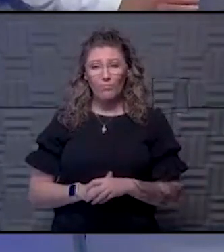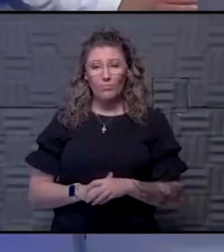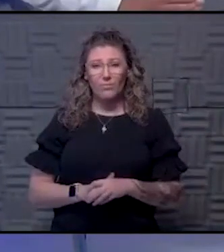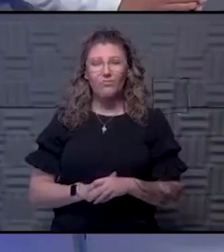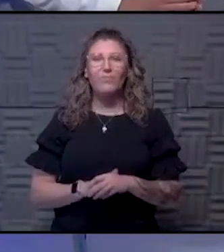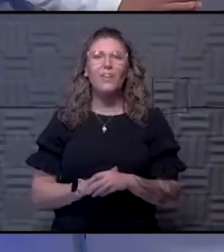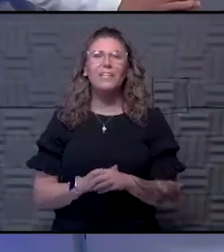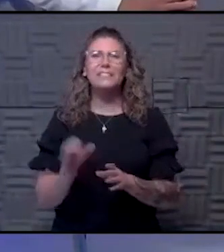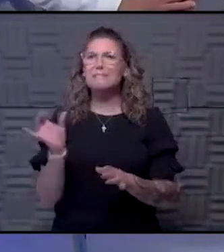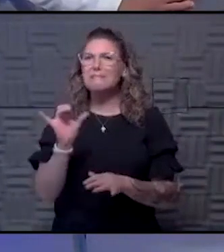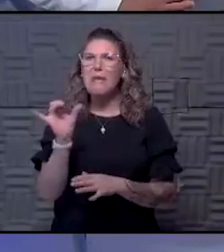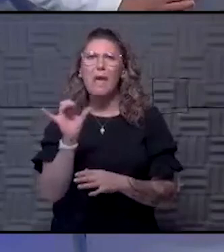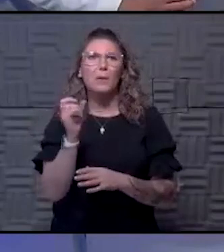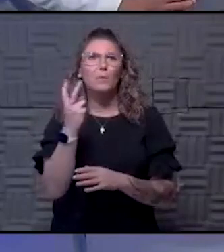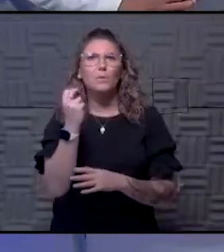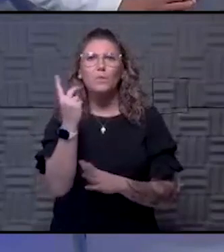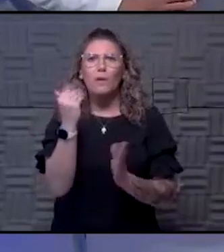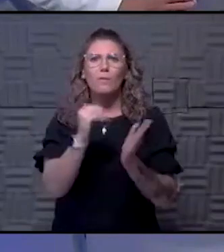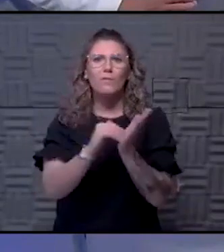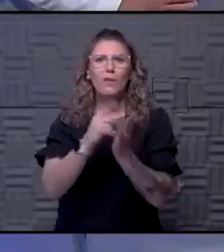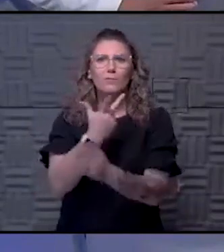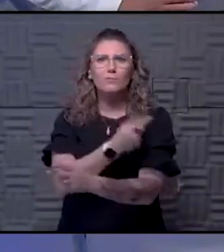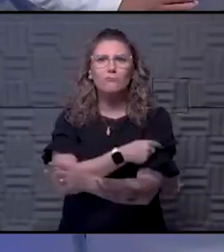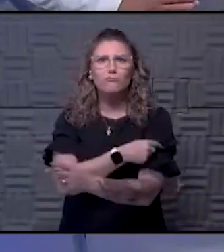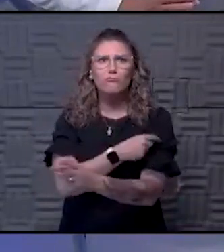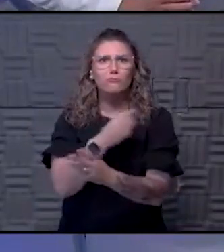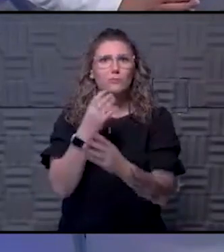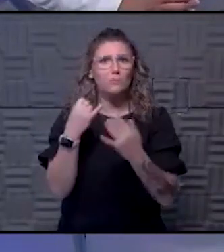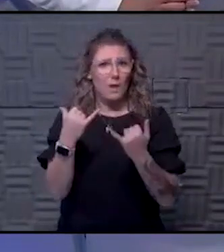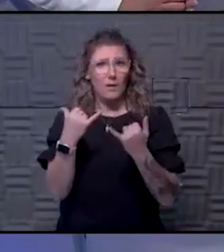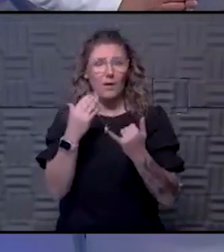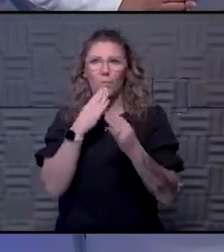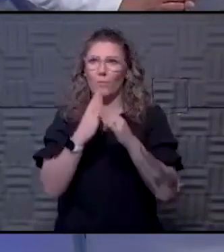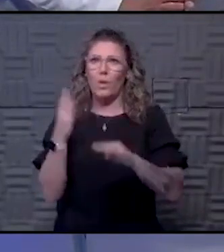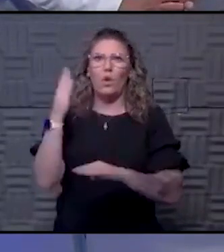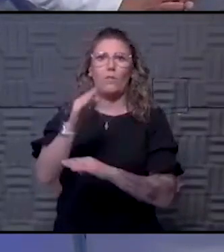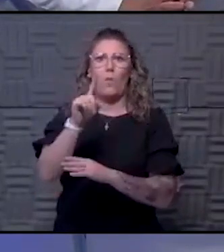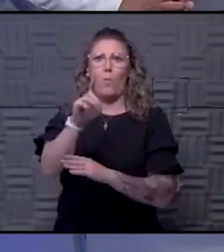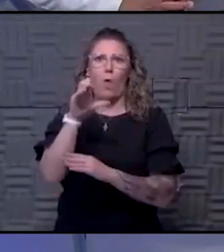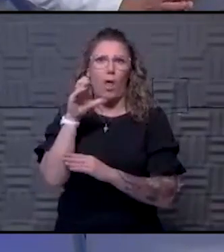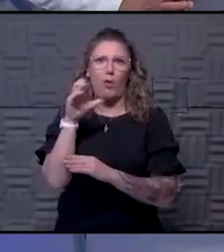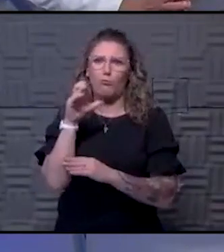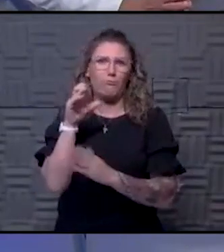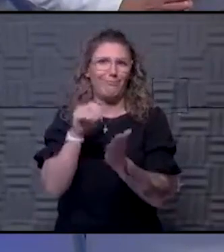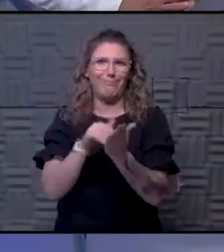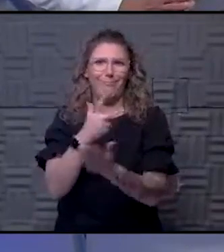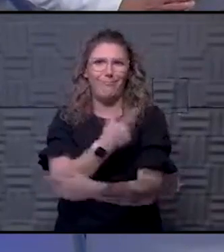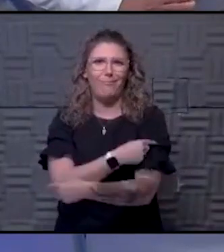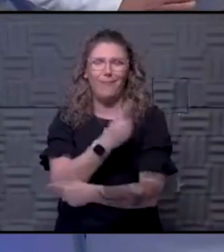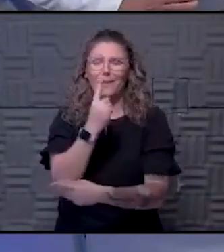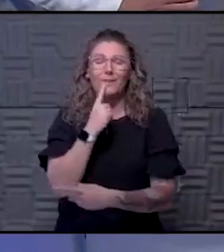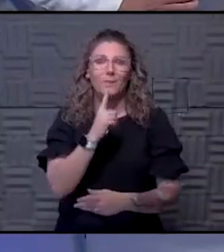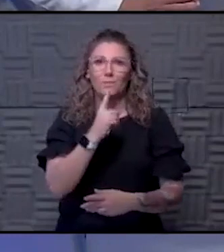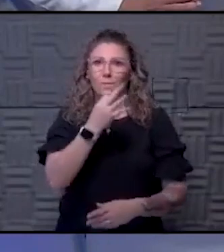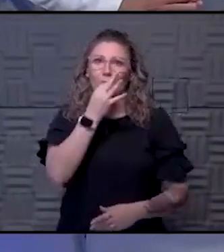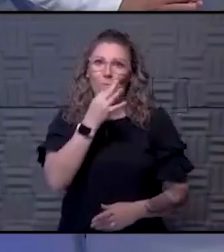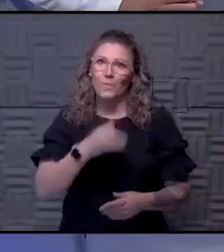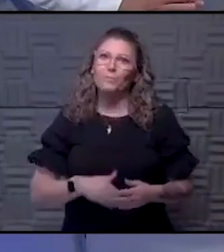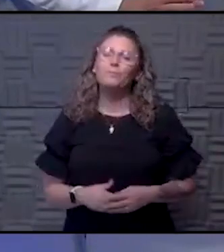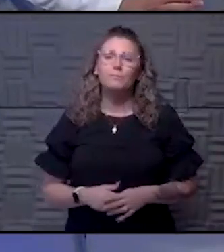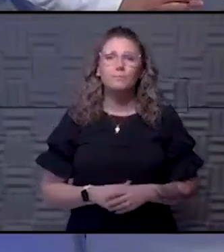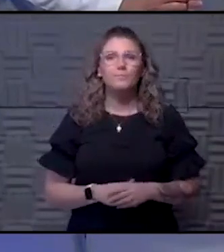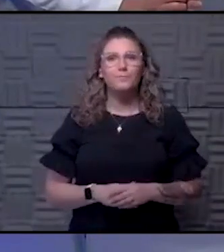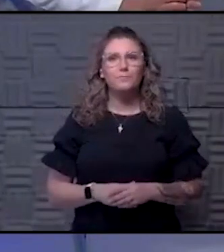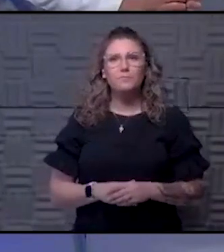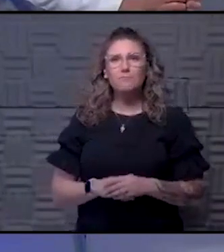We're like at 12,000 doses here we still have. We've given, we're going to be over 100,000 doses before in a wink of an eye here. But